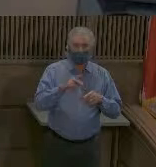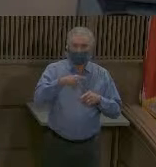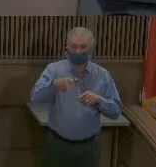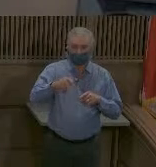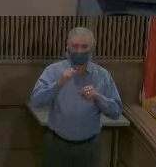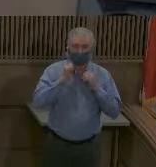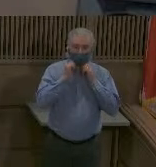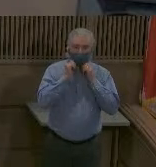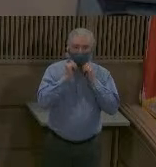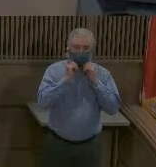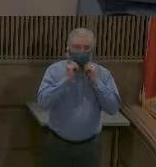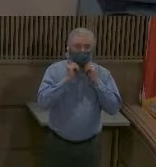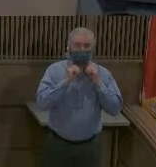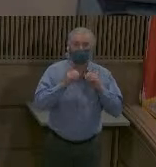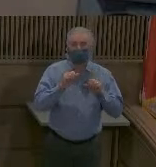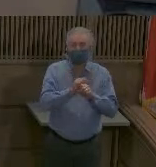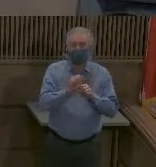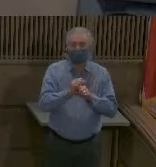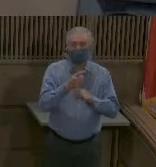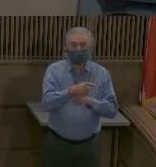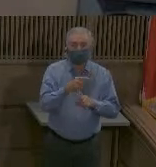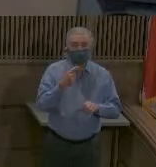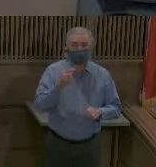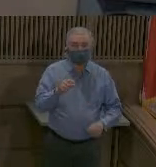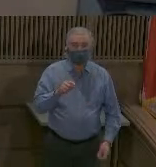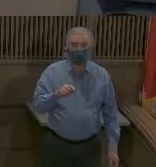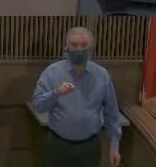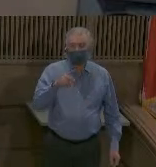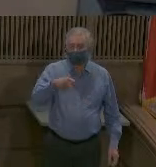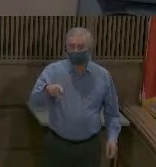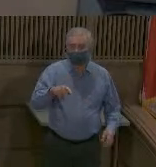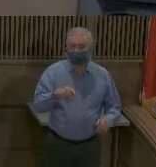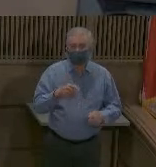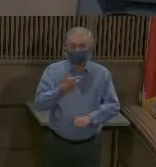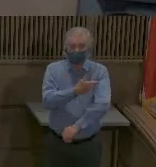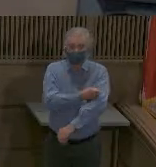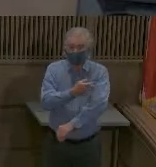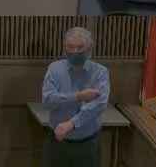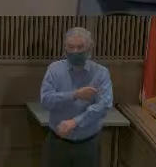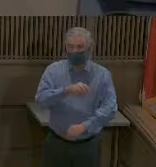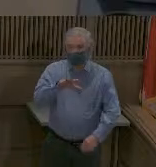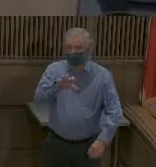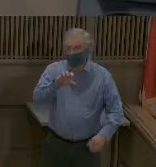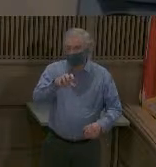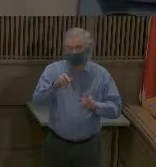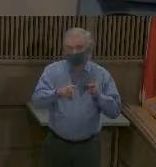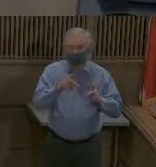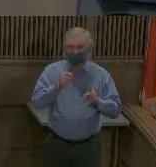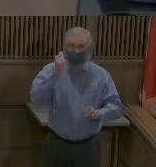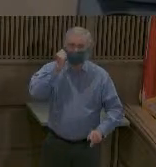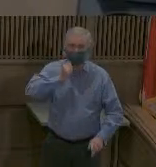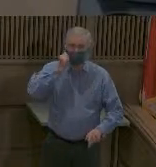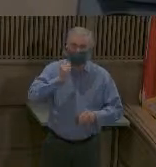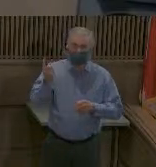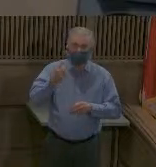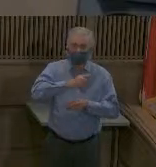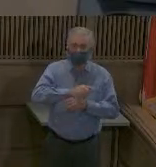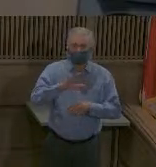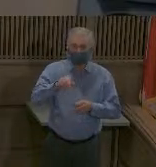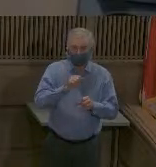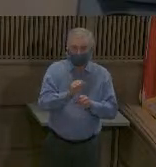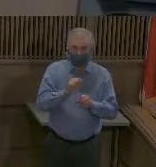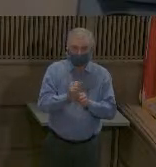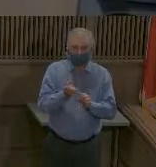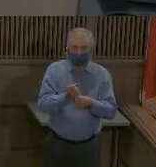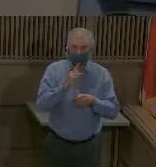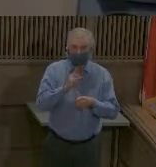day. That's happening. It's unprecedented. It's a phenomenal resource for our community. And his job every single day is to